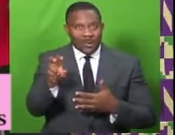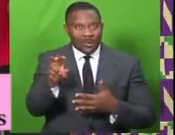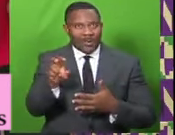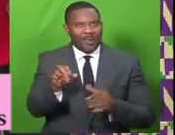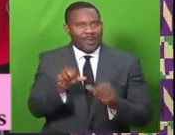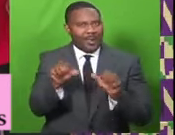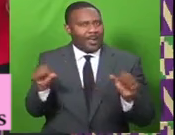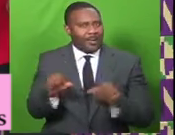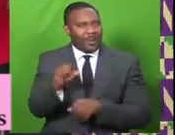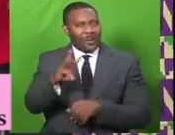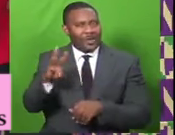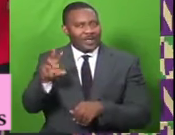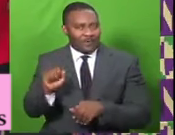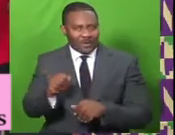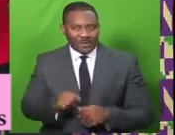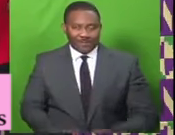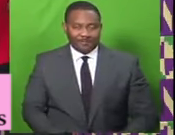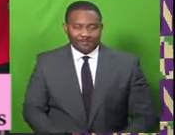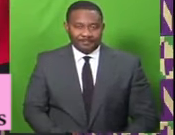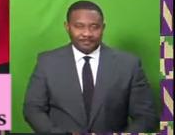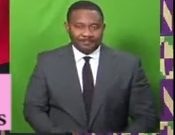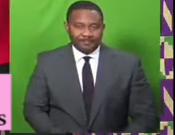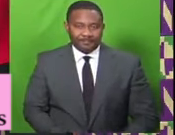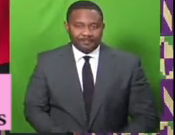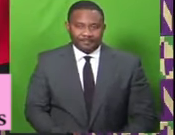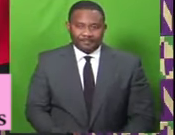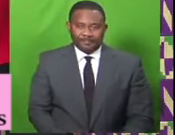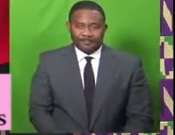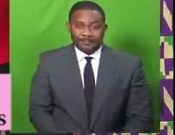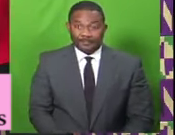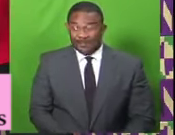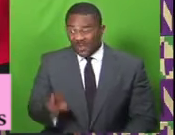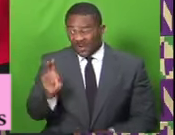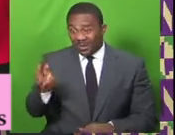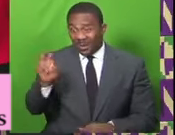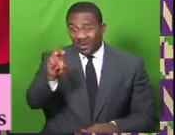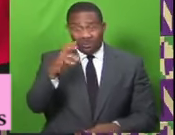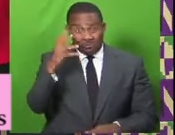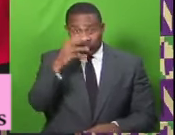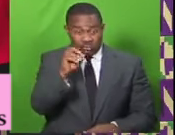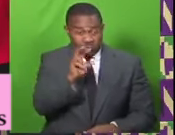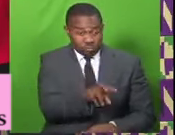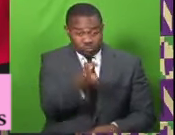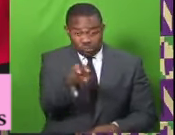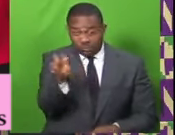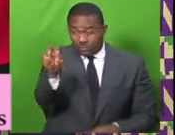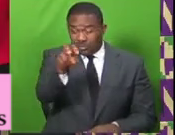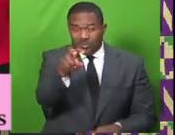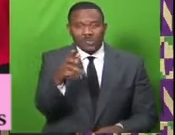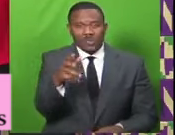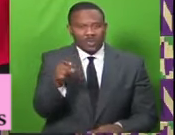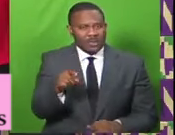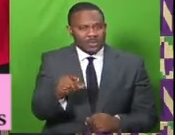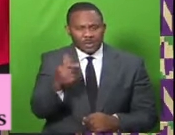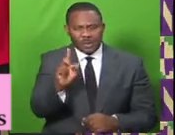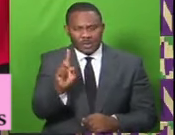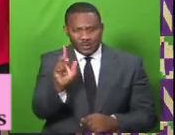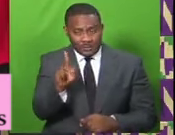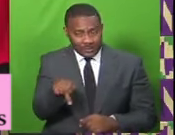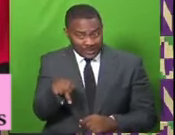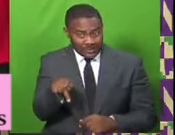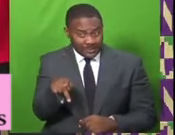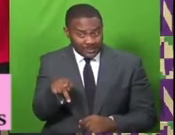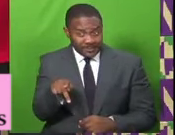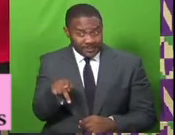Africa. The potential contribution of tourism and the arts to GDP is therefore